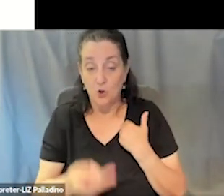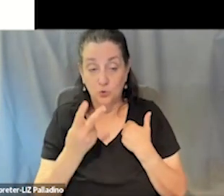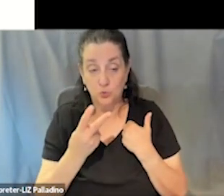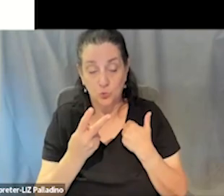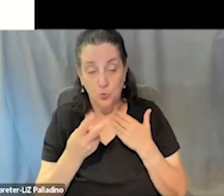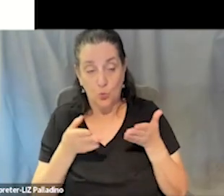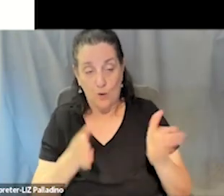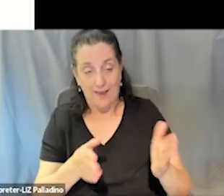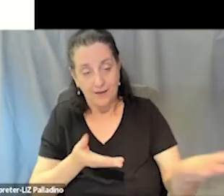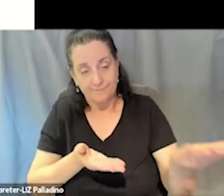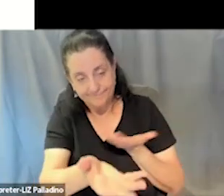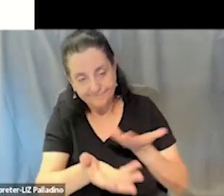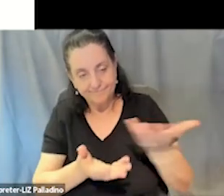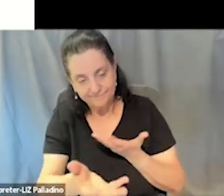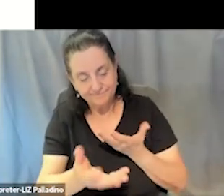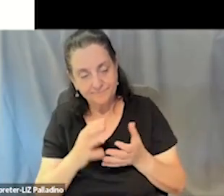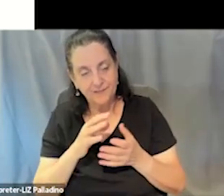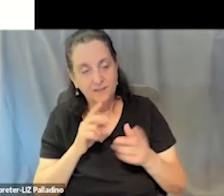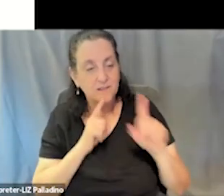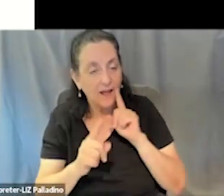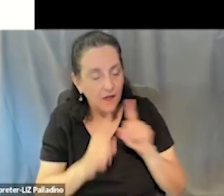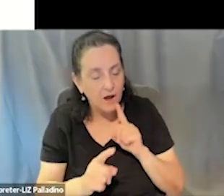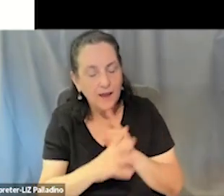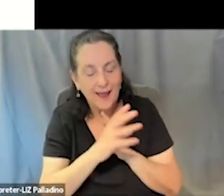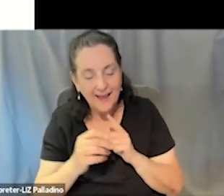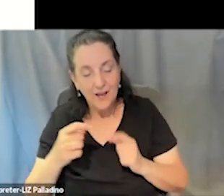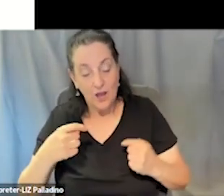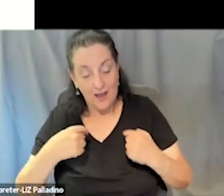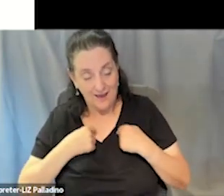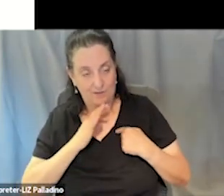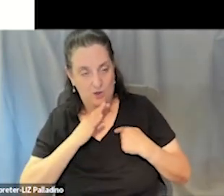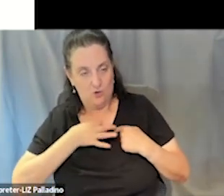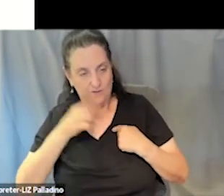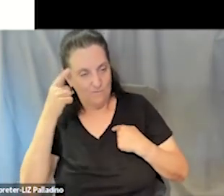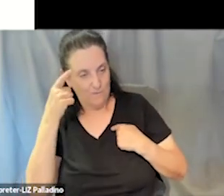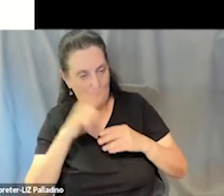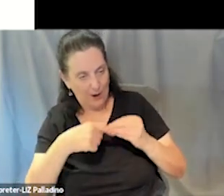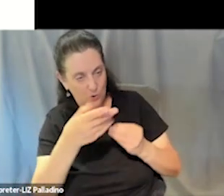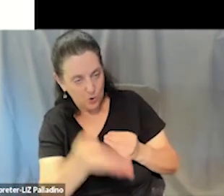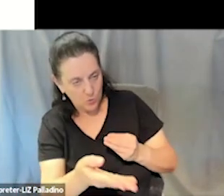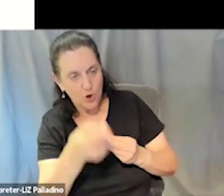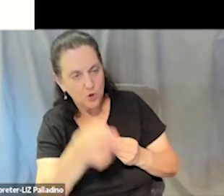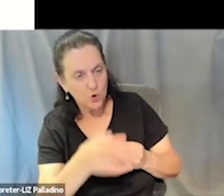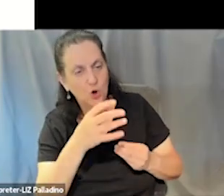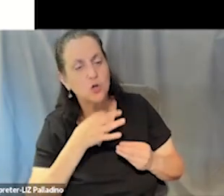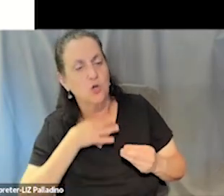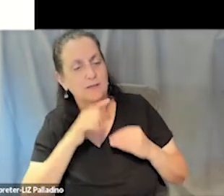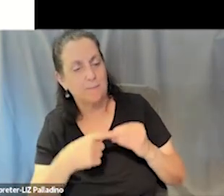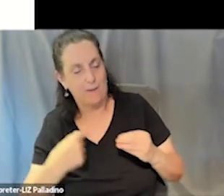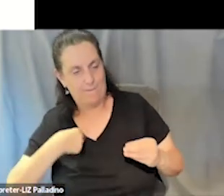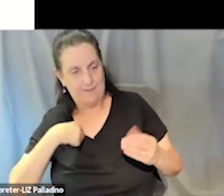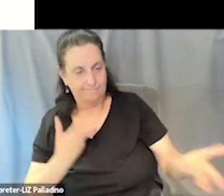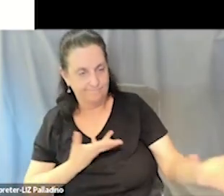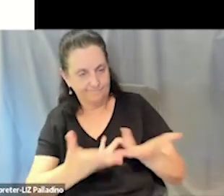you should be curious about them, and you should come out of each interaction with additional information that you